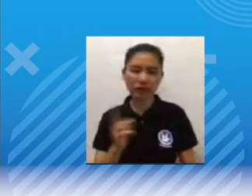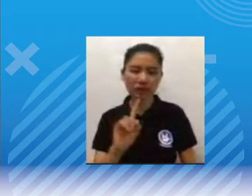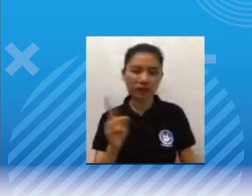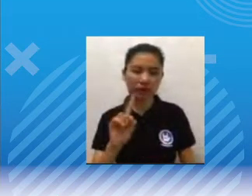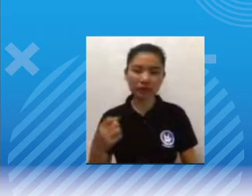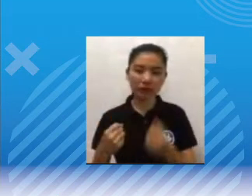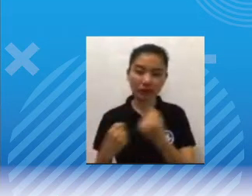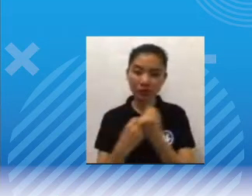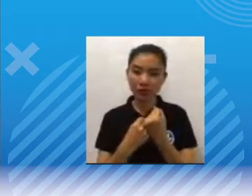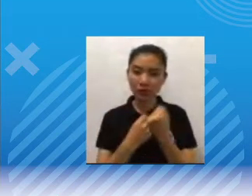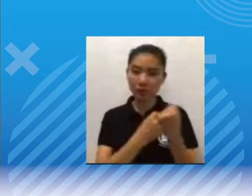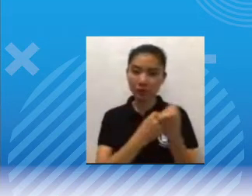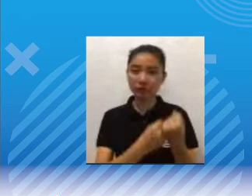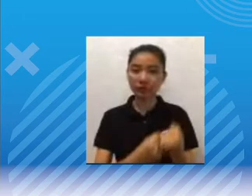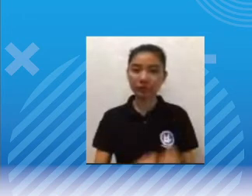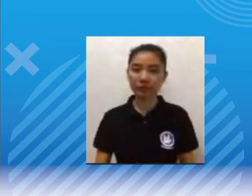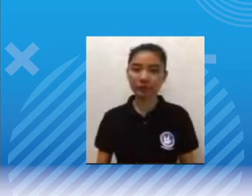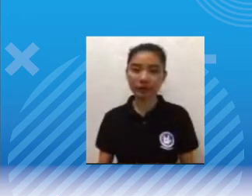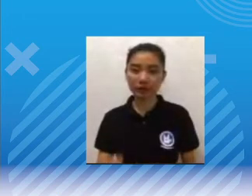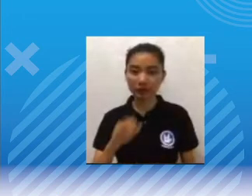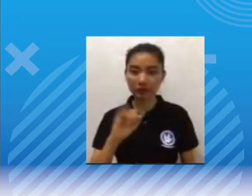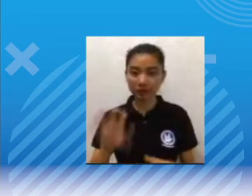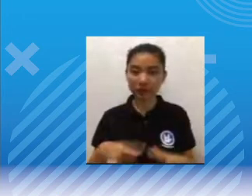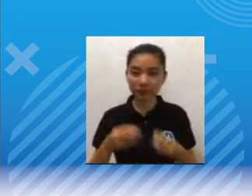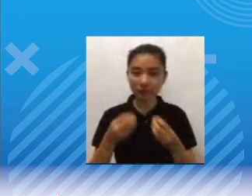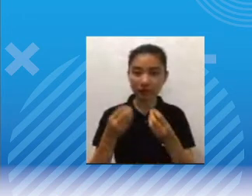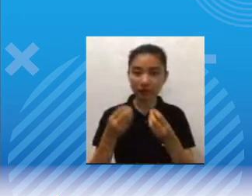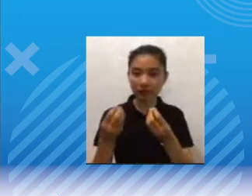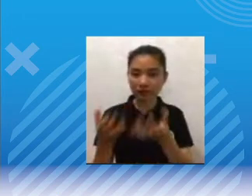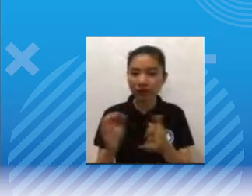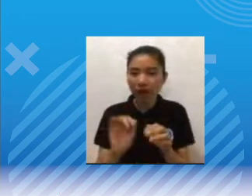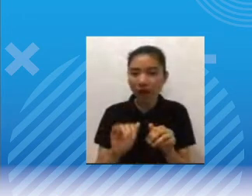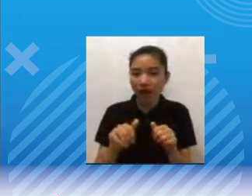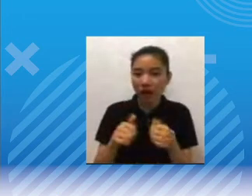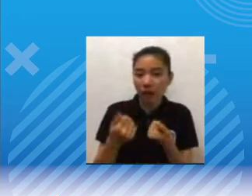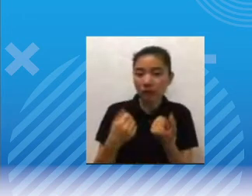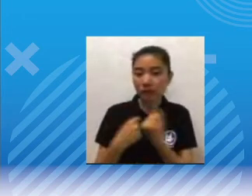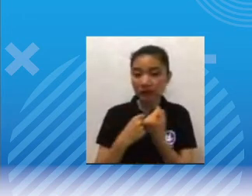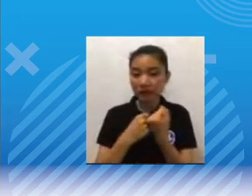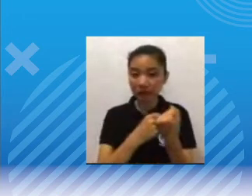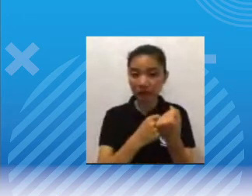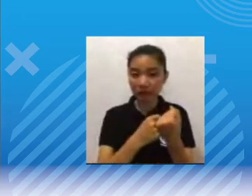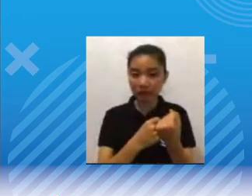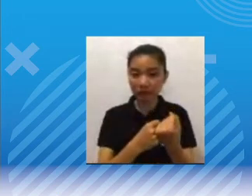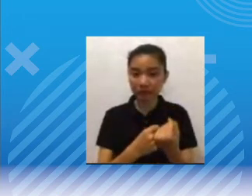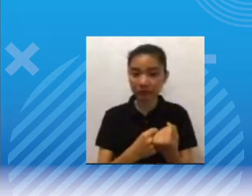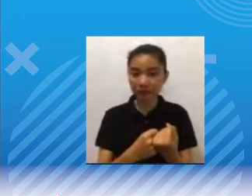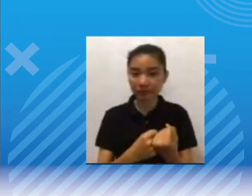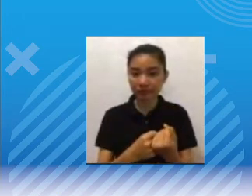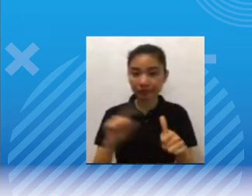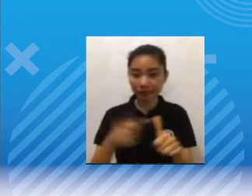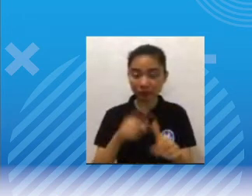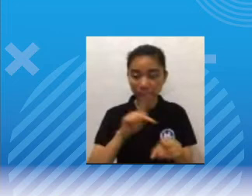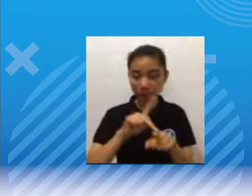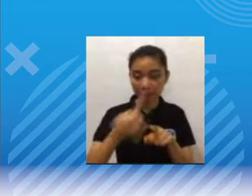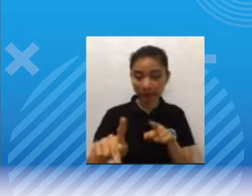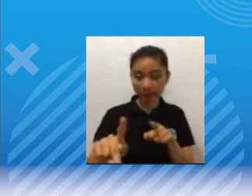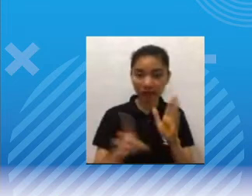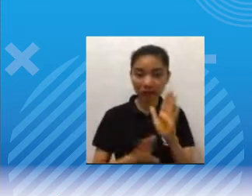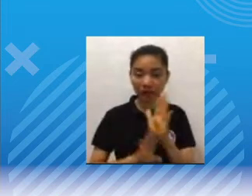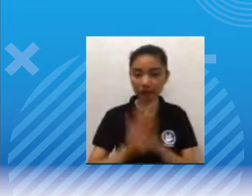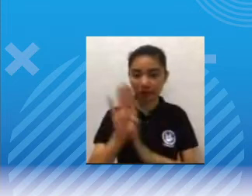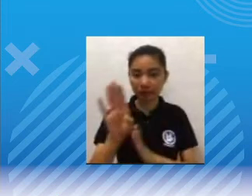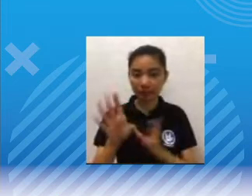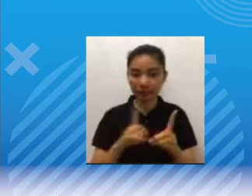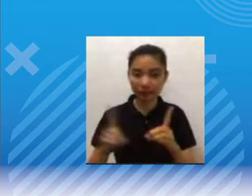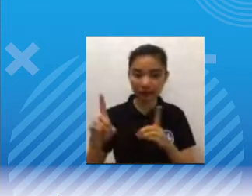one, how do we support them? Una dito yung mga professional development on distance learning and how